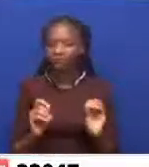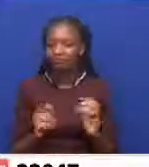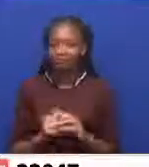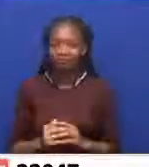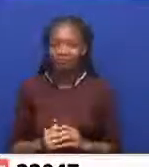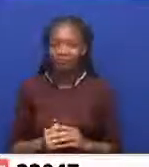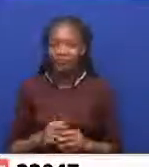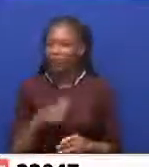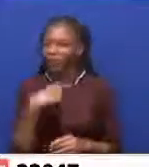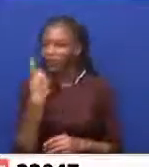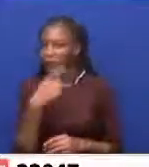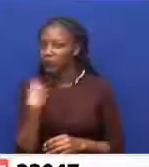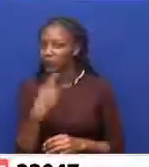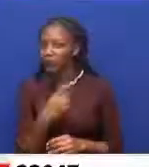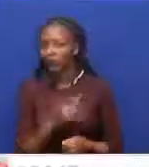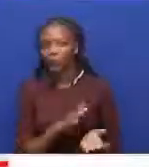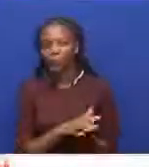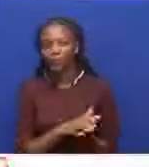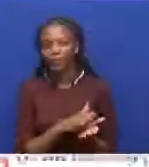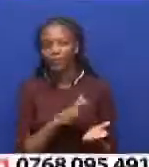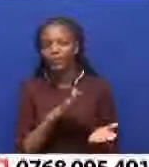as to who is more